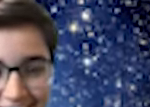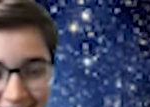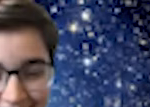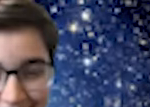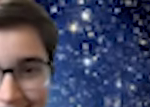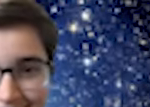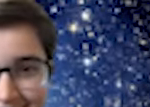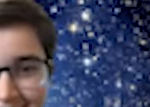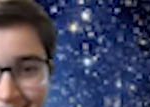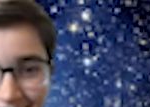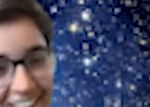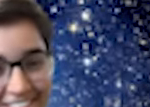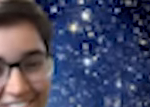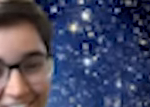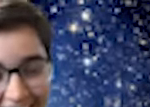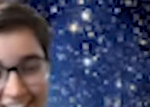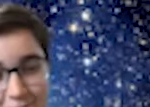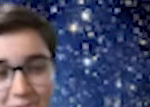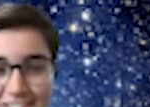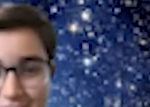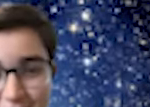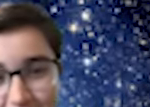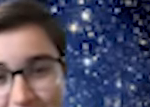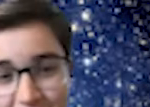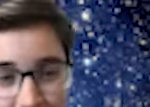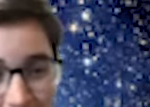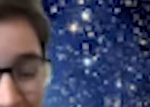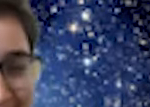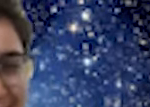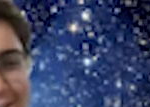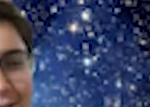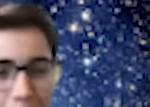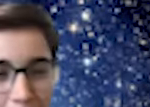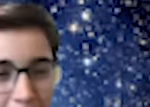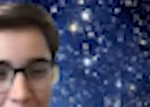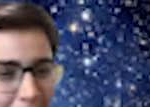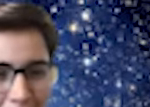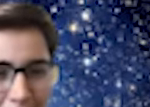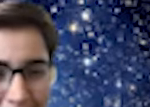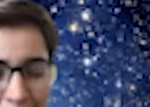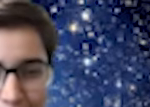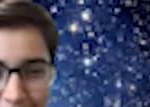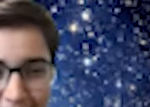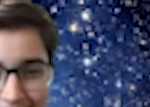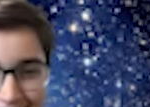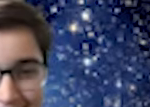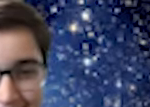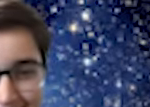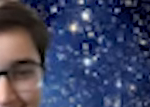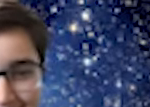hey, hi, we're happy to be here. Awesome, great. If you wouldn't mind just introducing yourselves real quick and tell us who you are and where you're calling in from